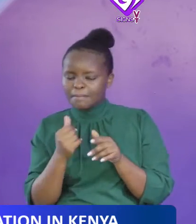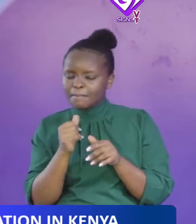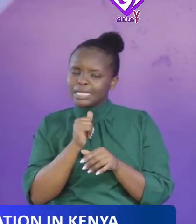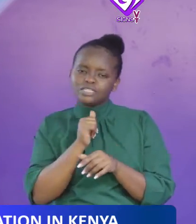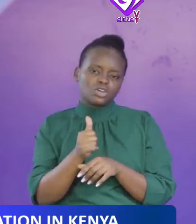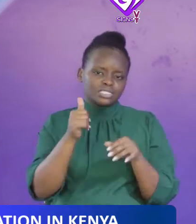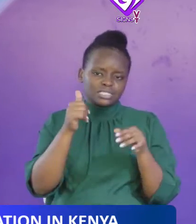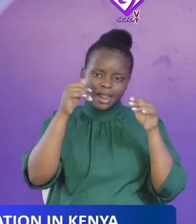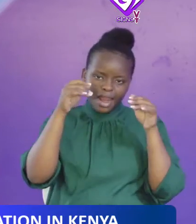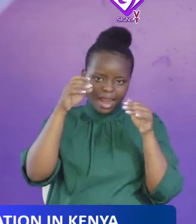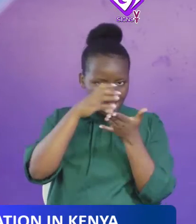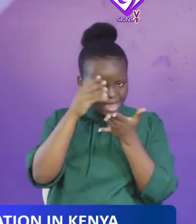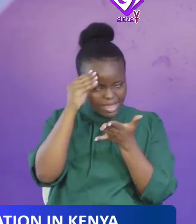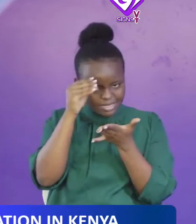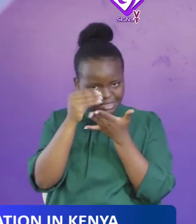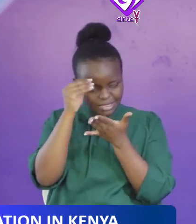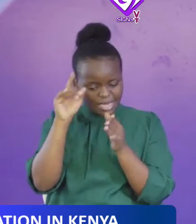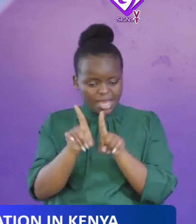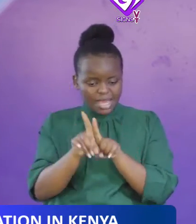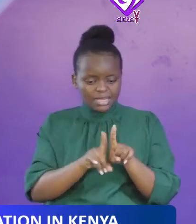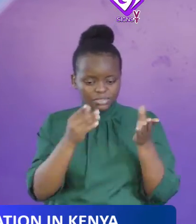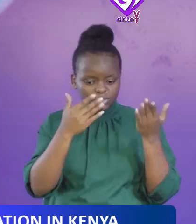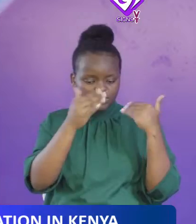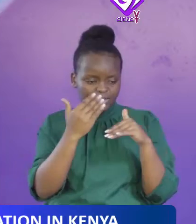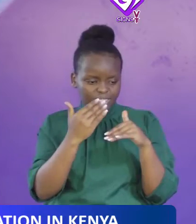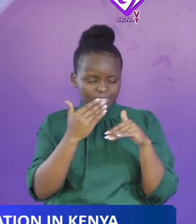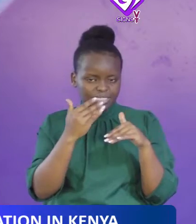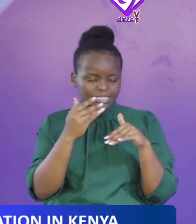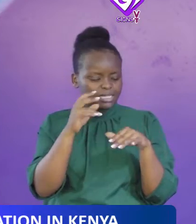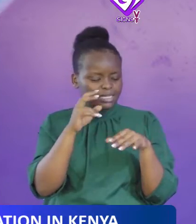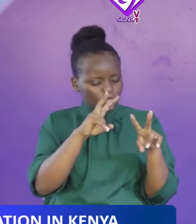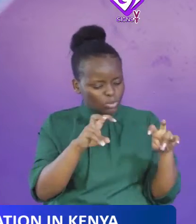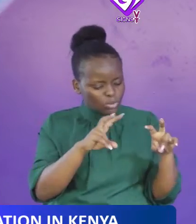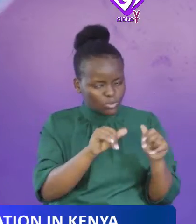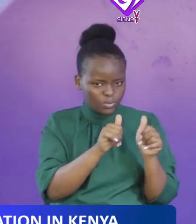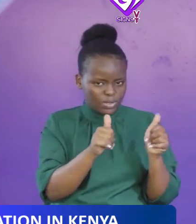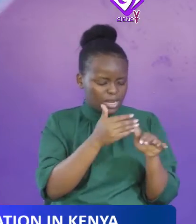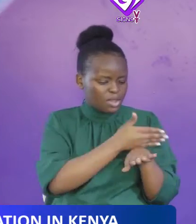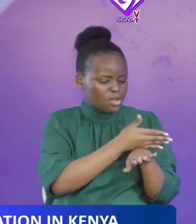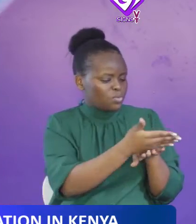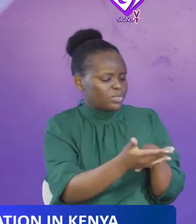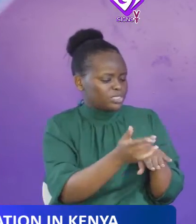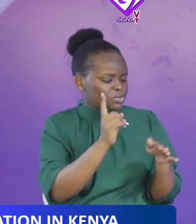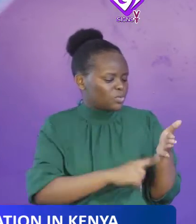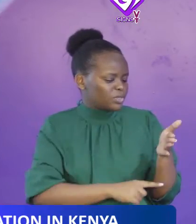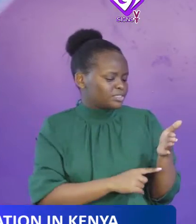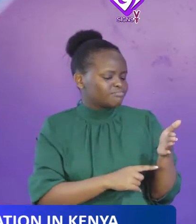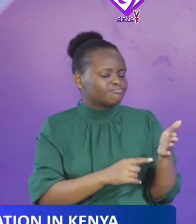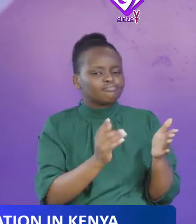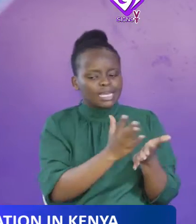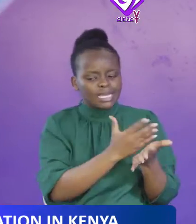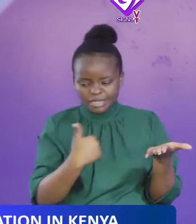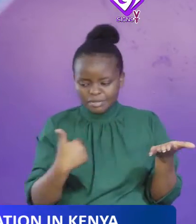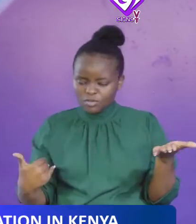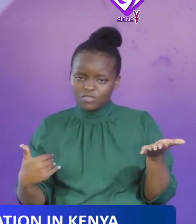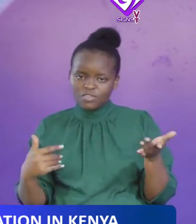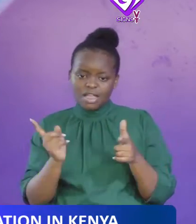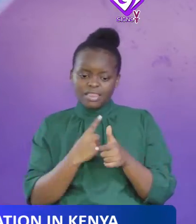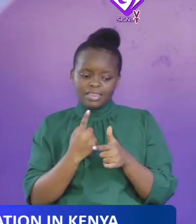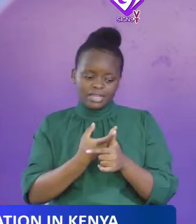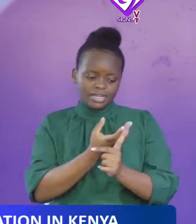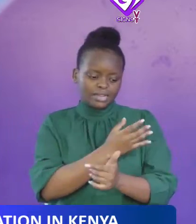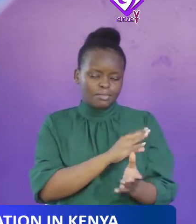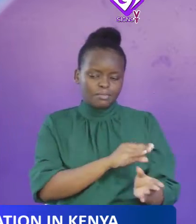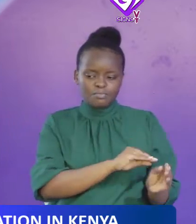universities also, we need to check what exactly is wastage, and we remove and put that effort more on